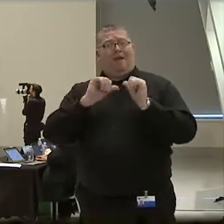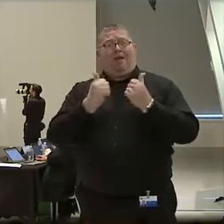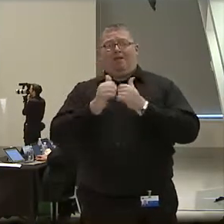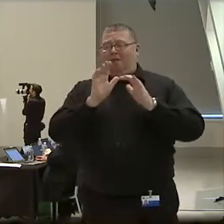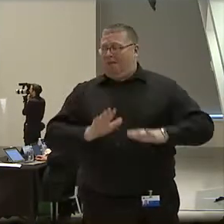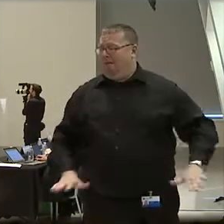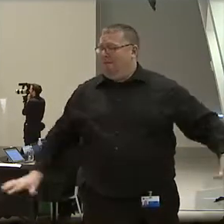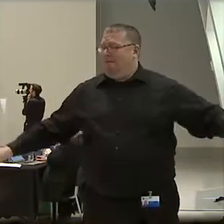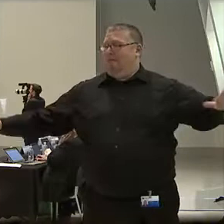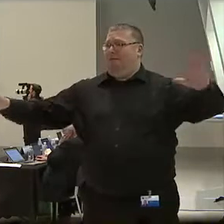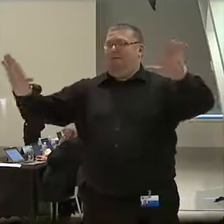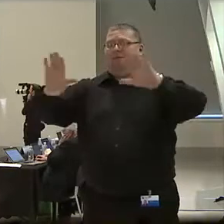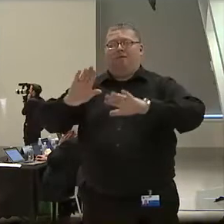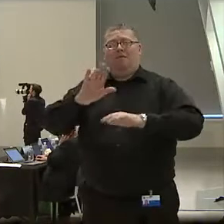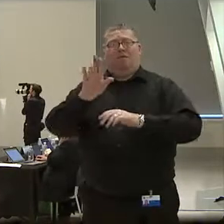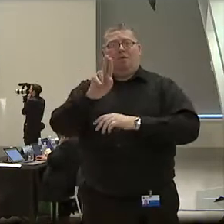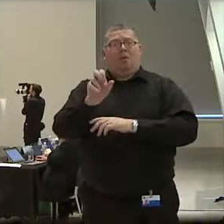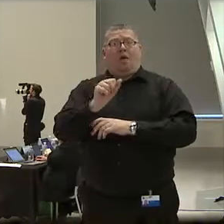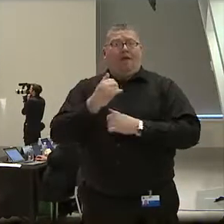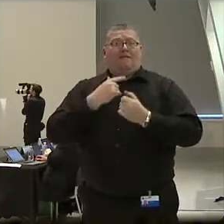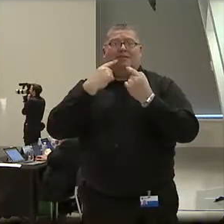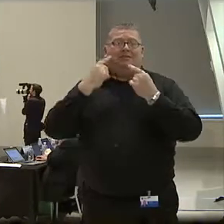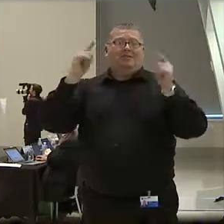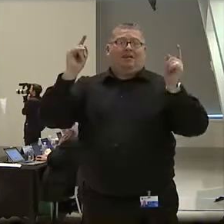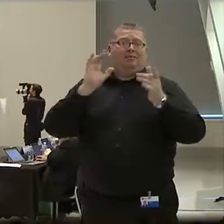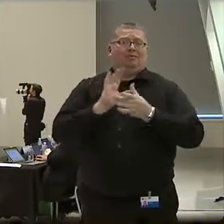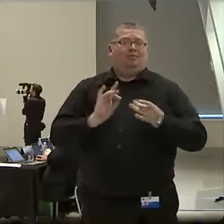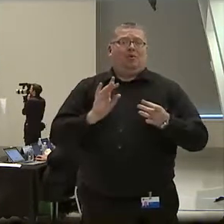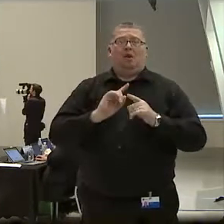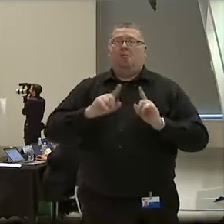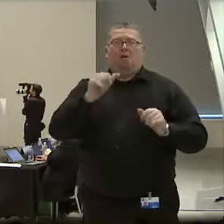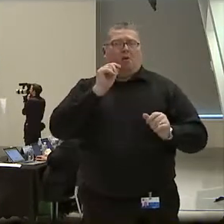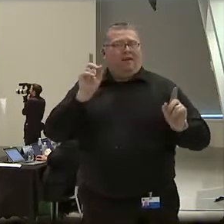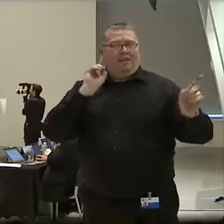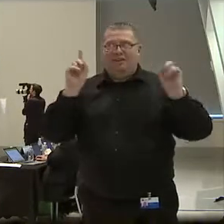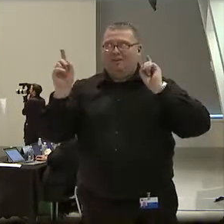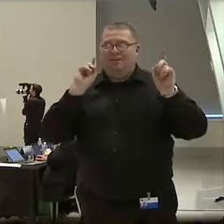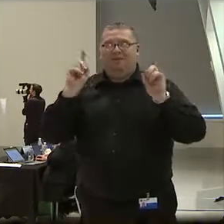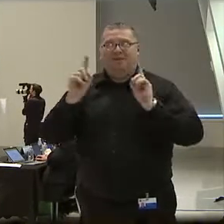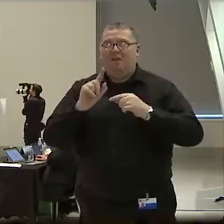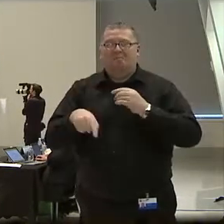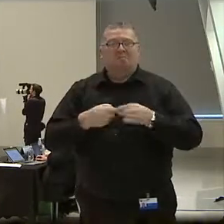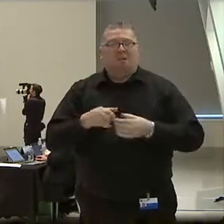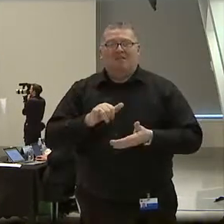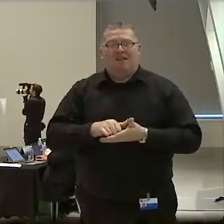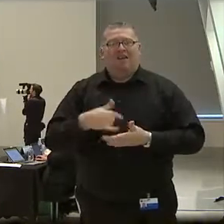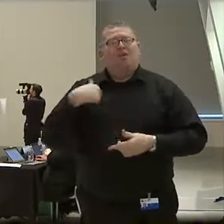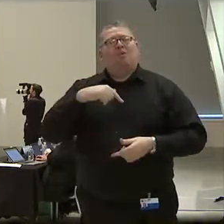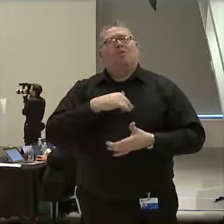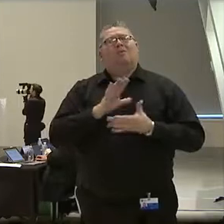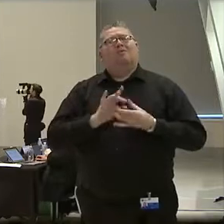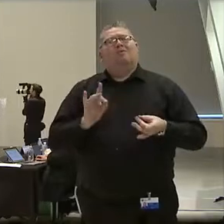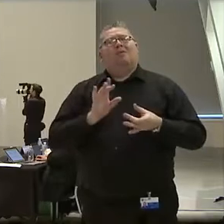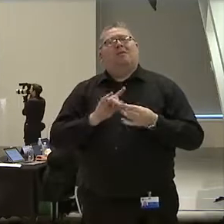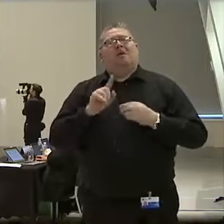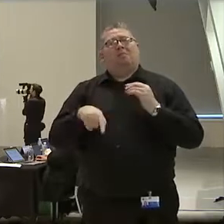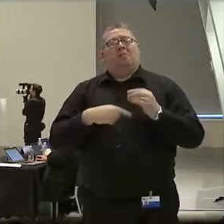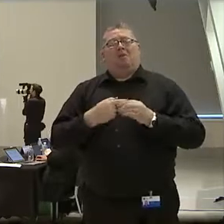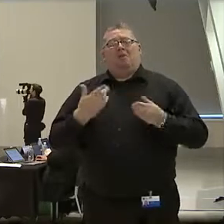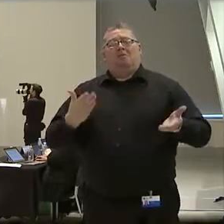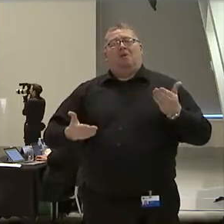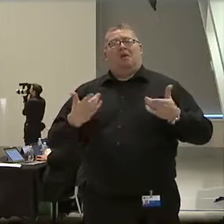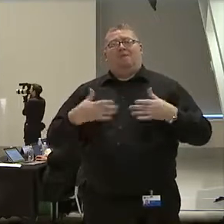country that have success stories, but you don't hear about them. And we were talking about up here about